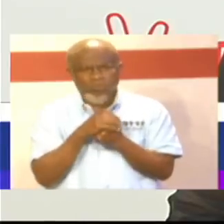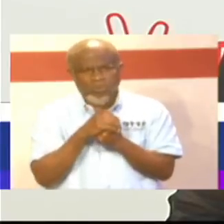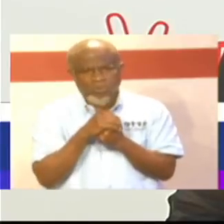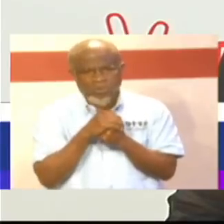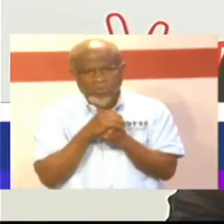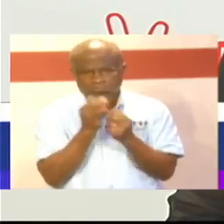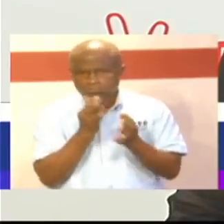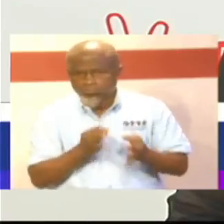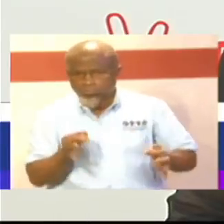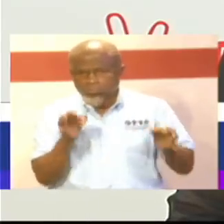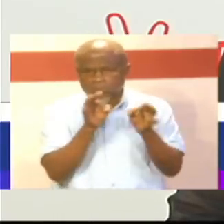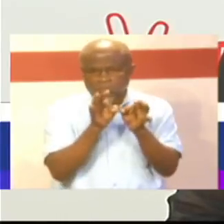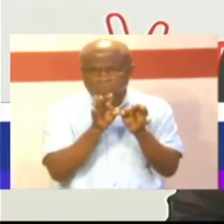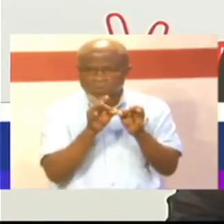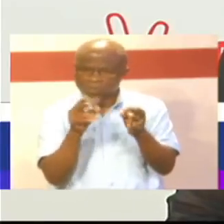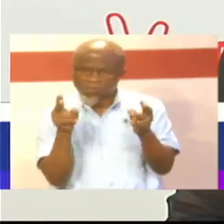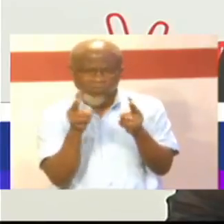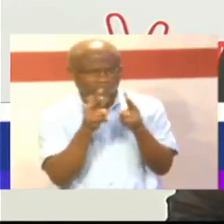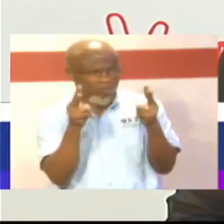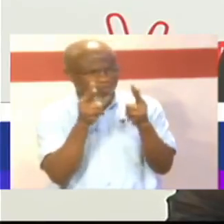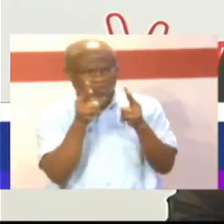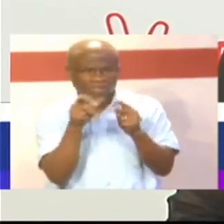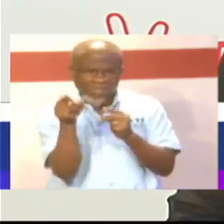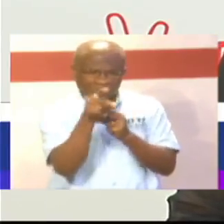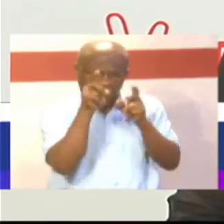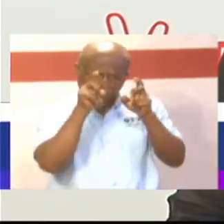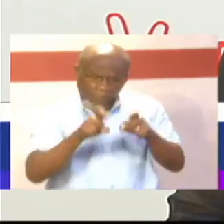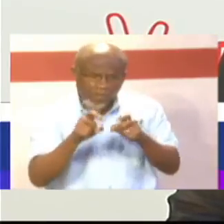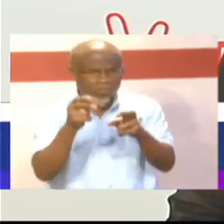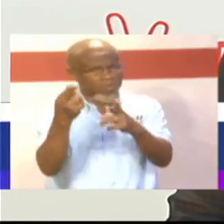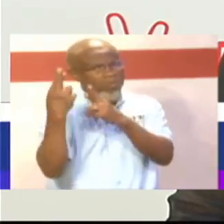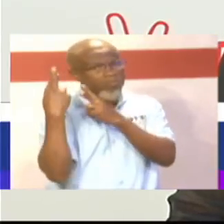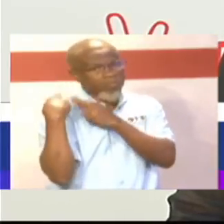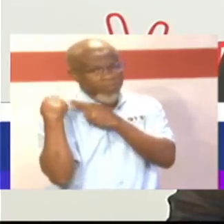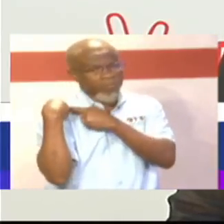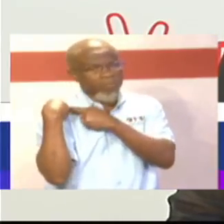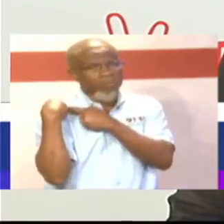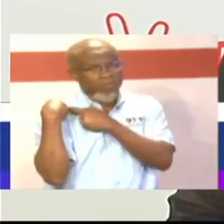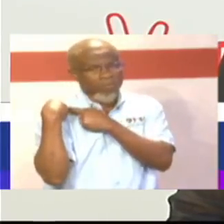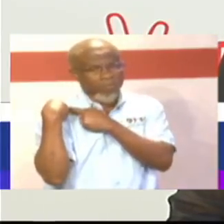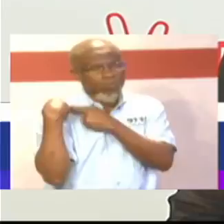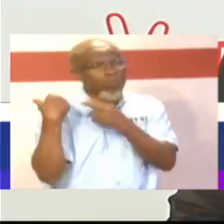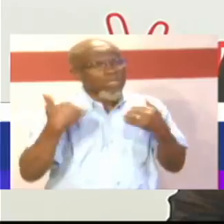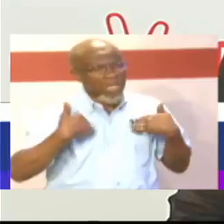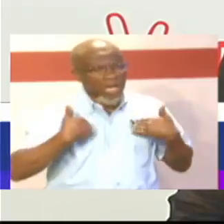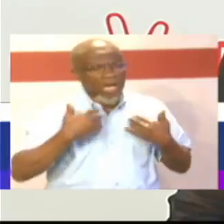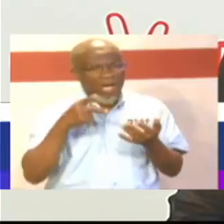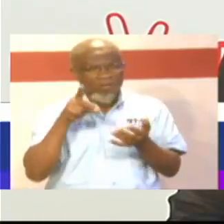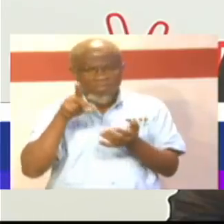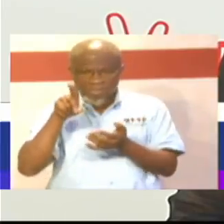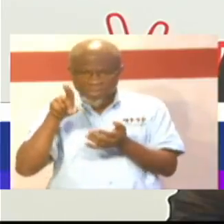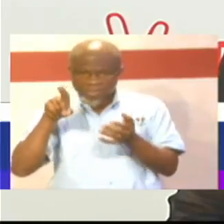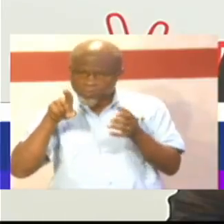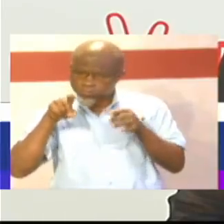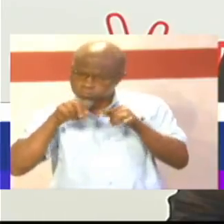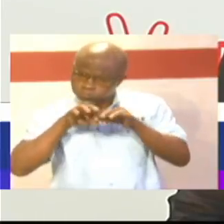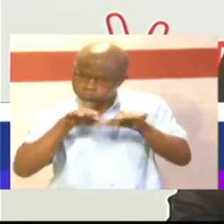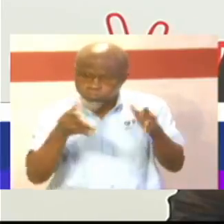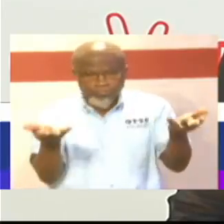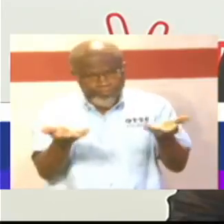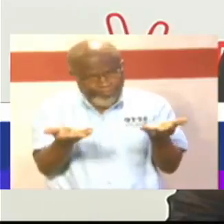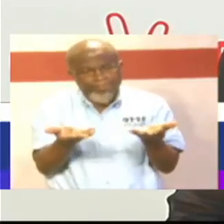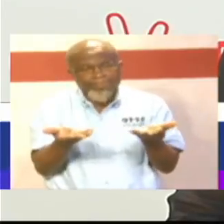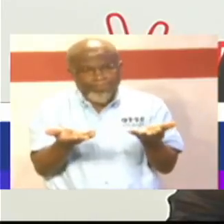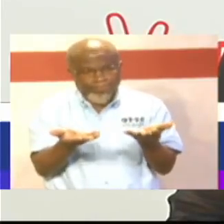of civic, personal, and social responsibility. The Delta variant is now well established in our